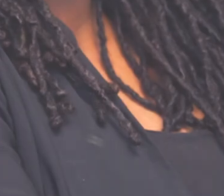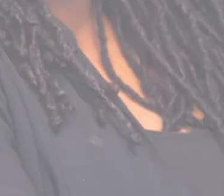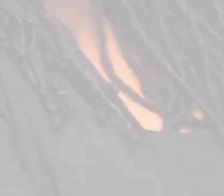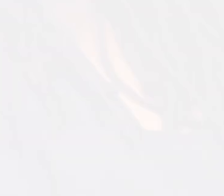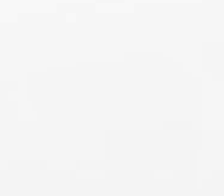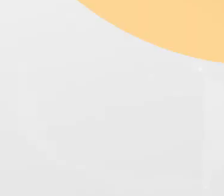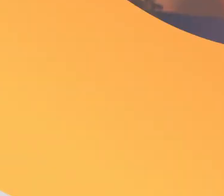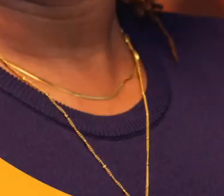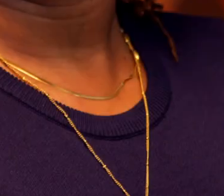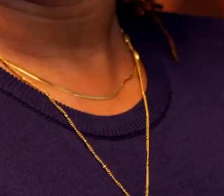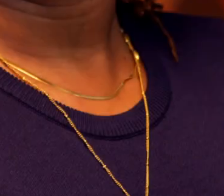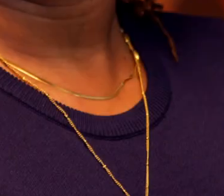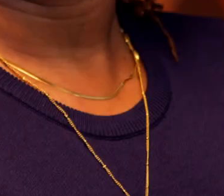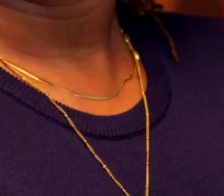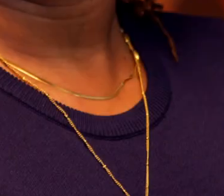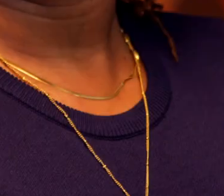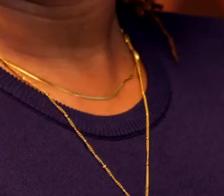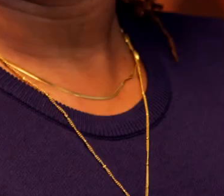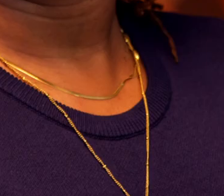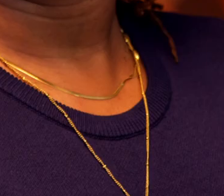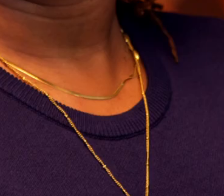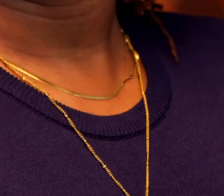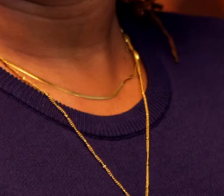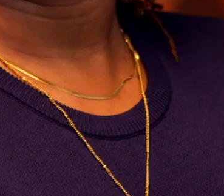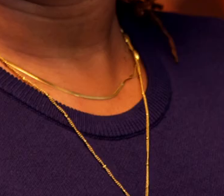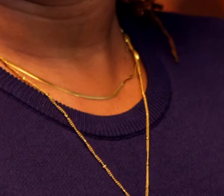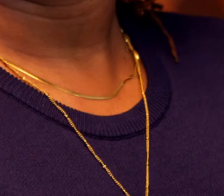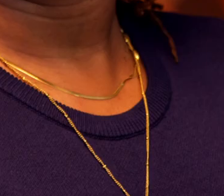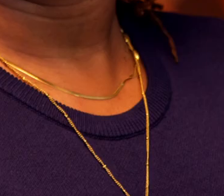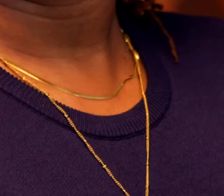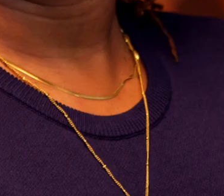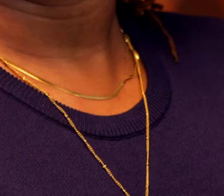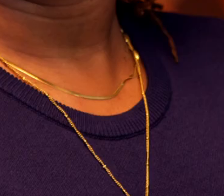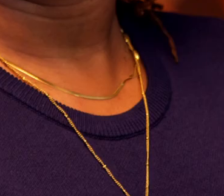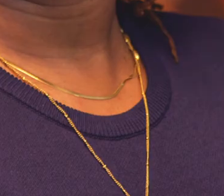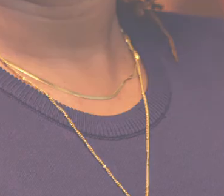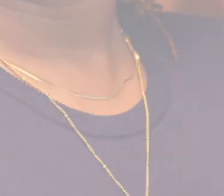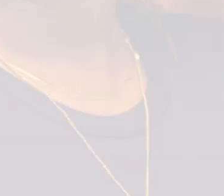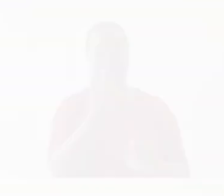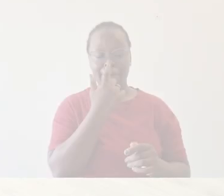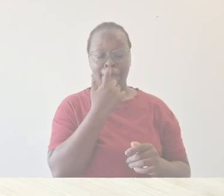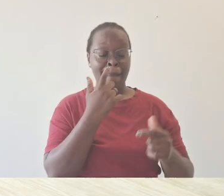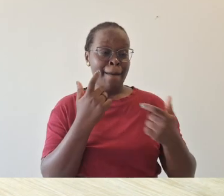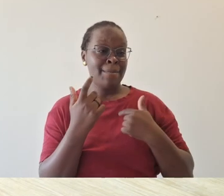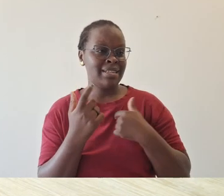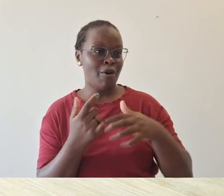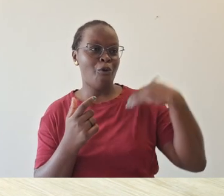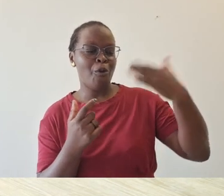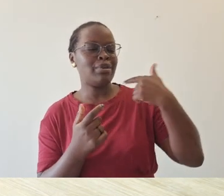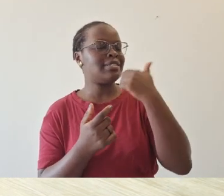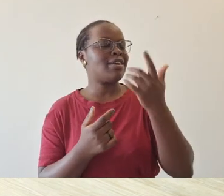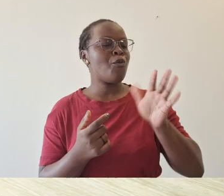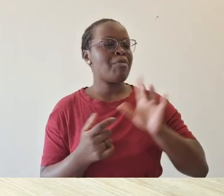closely on this show, that is Ciku Mbugua, who's the Chief Executive Officer at EdTech East Africa. Thank you very much for joining us. I'm going to break a bit of protocol